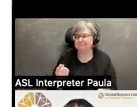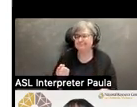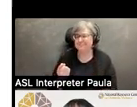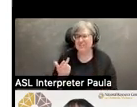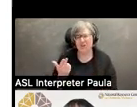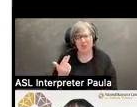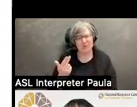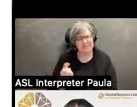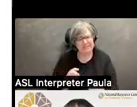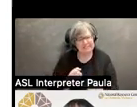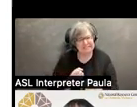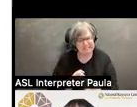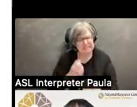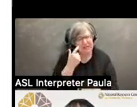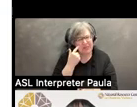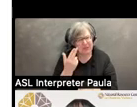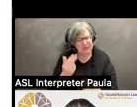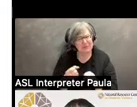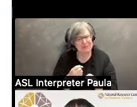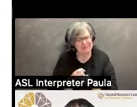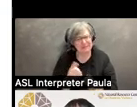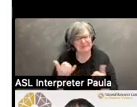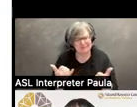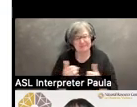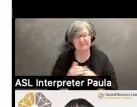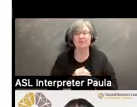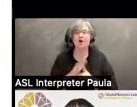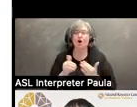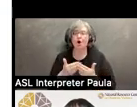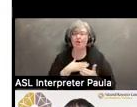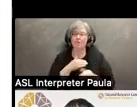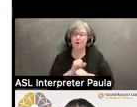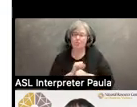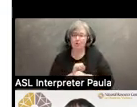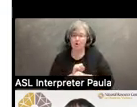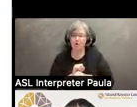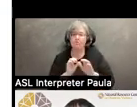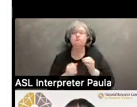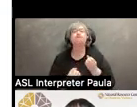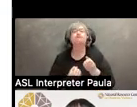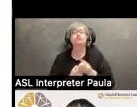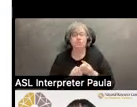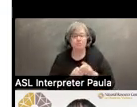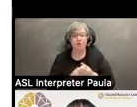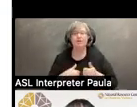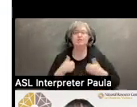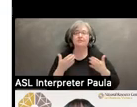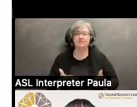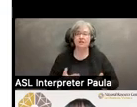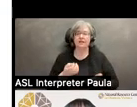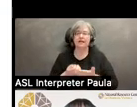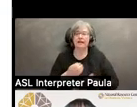13 years. I believe it's 13 years now. All of my work has been about supporting survivors in economic empowerment and